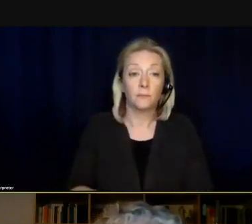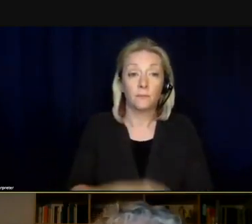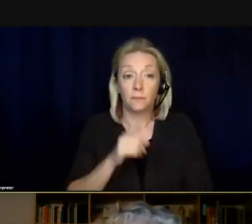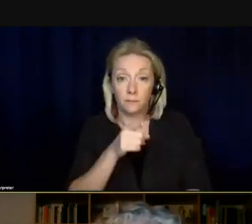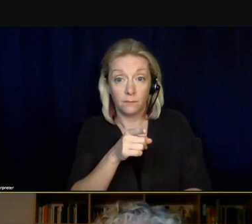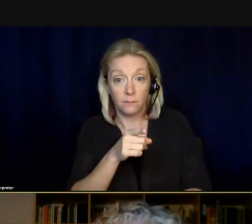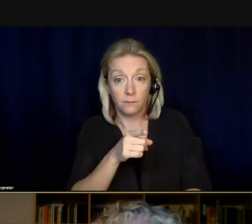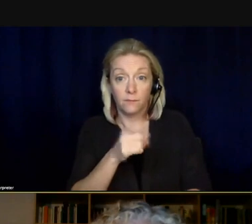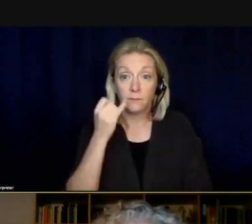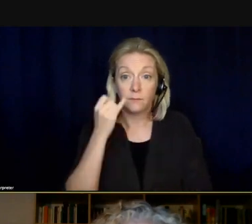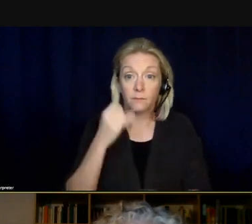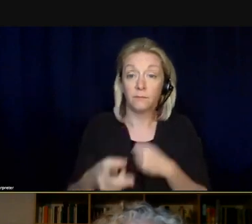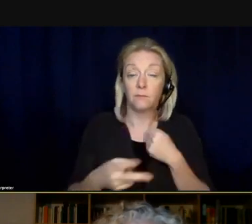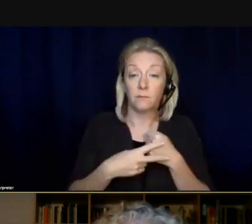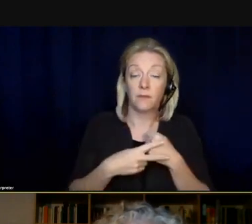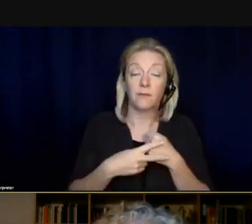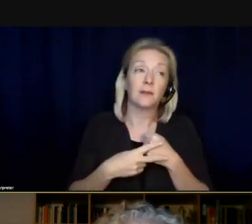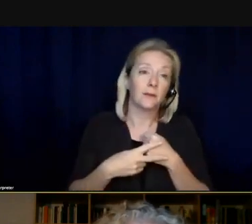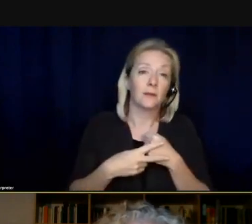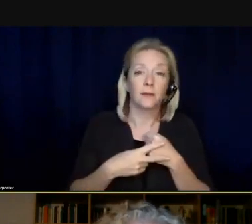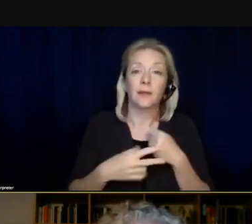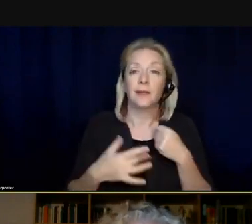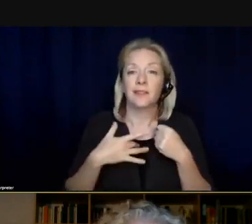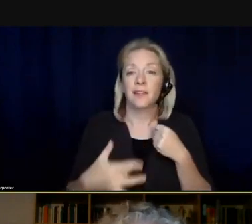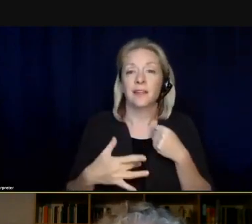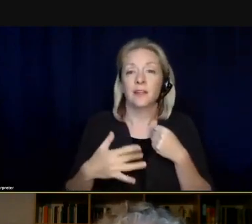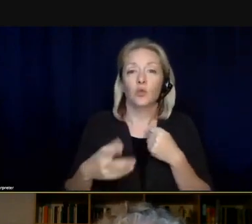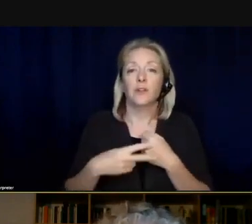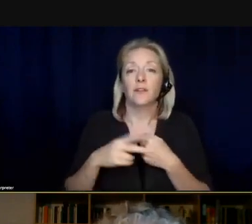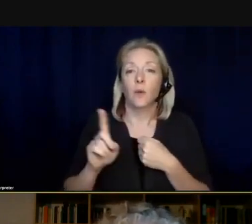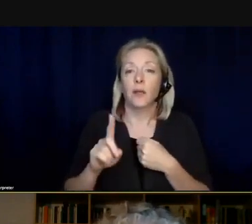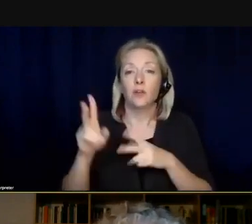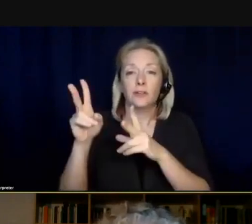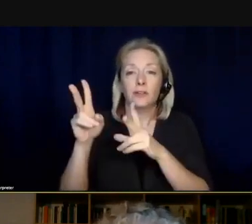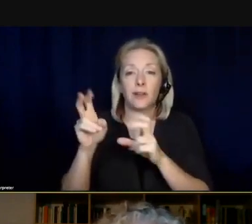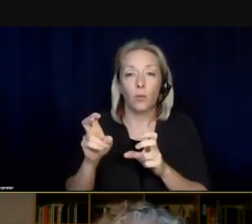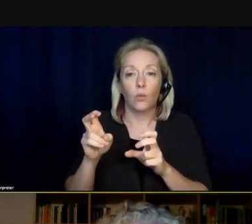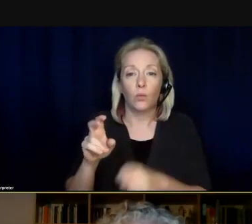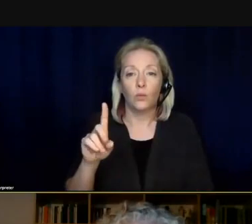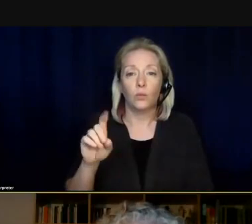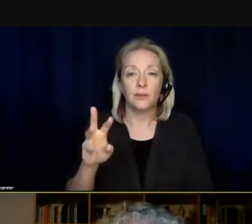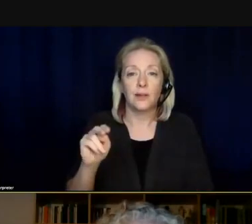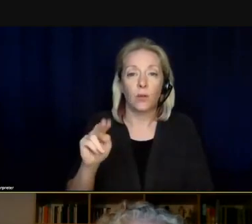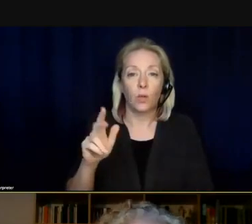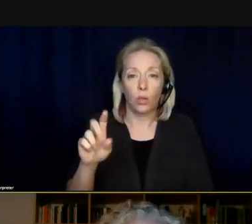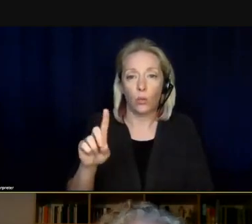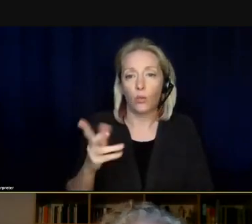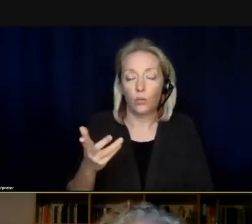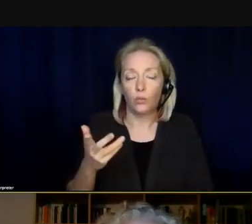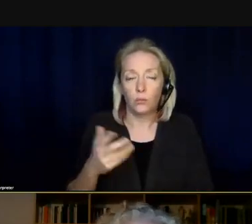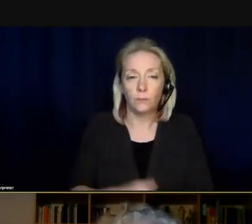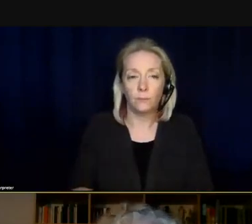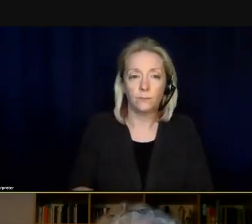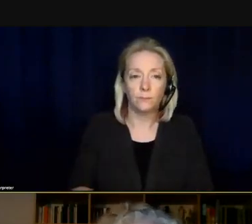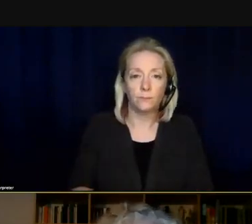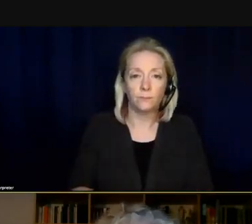here, what happens is it will probably go in your download folder. So look there, and it'll probably be